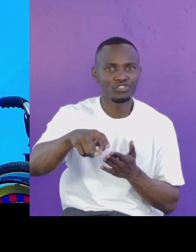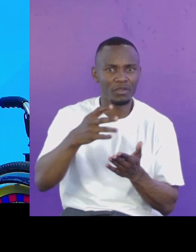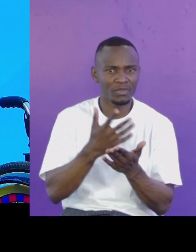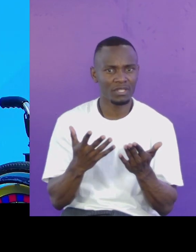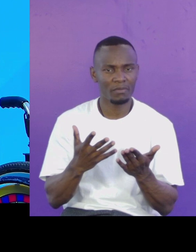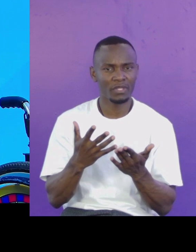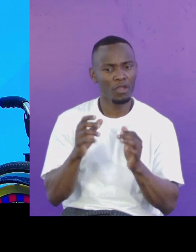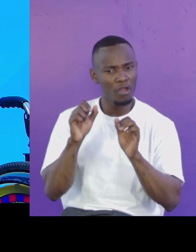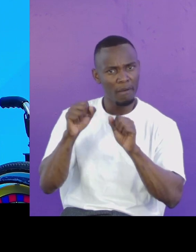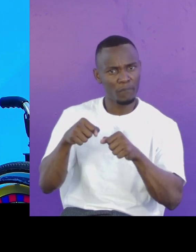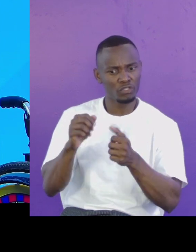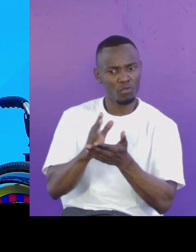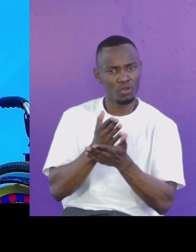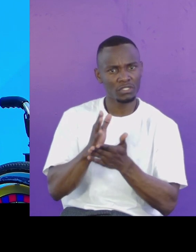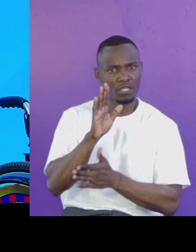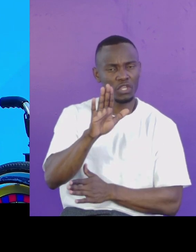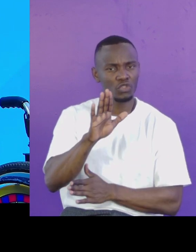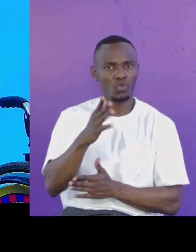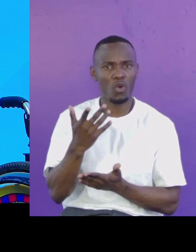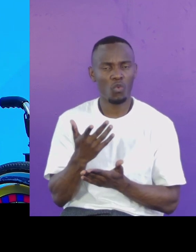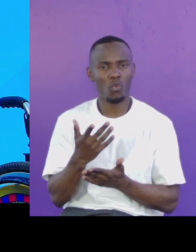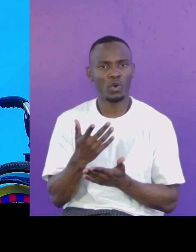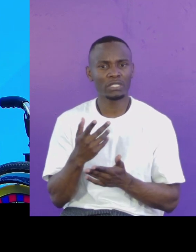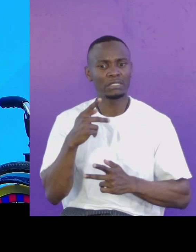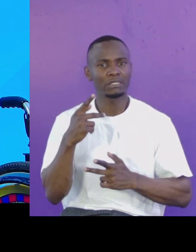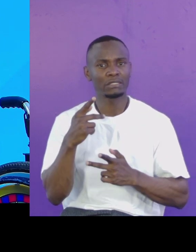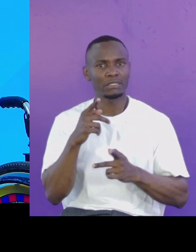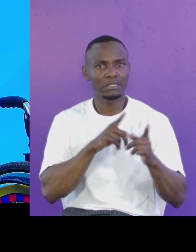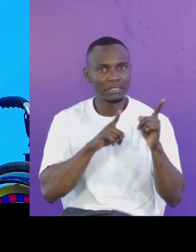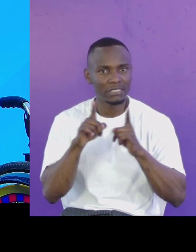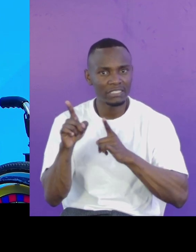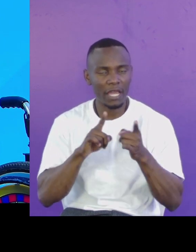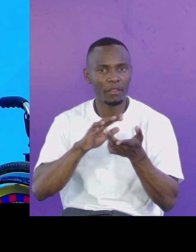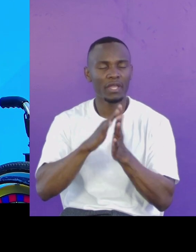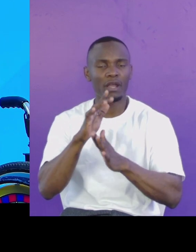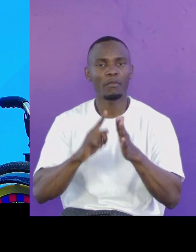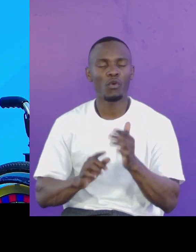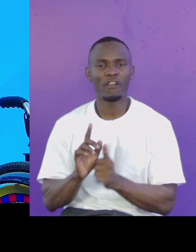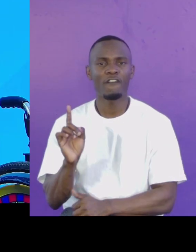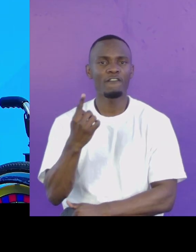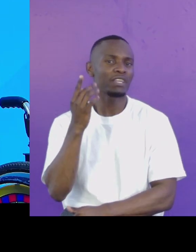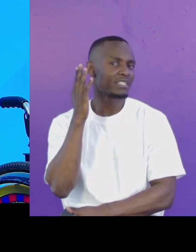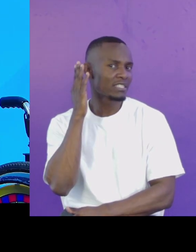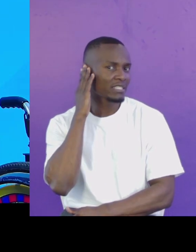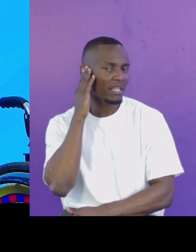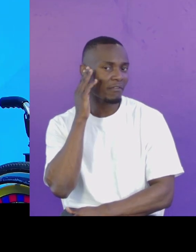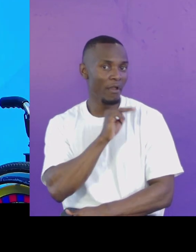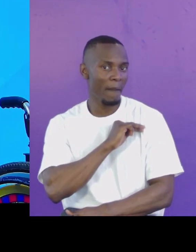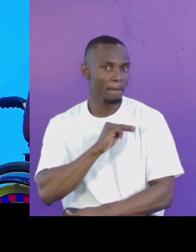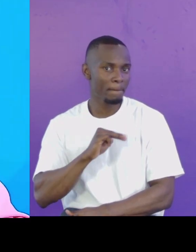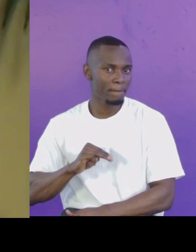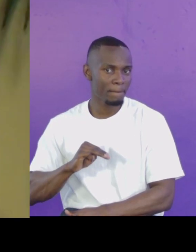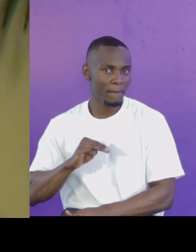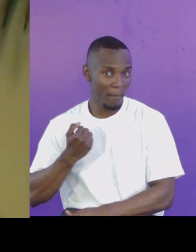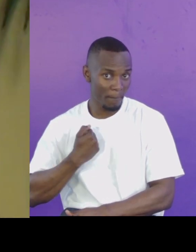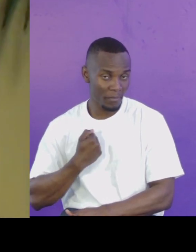Can you share your journey to becoming the first deaf Miss Corporate American Nevada